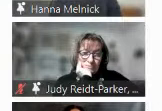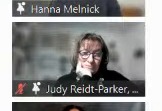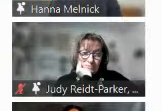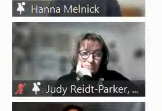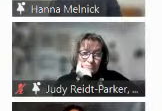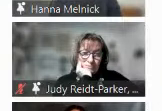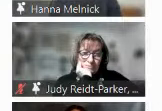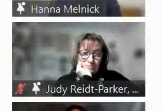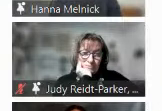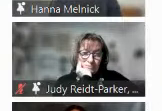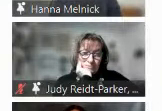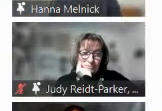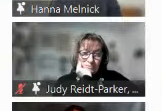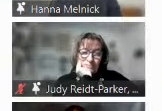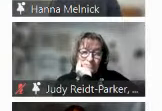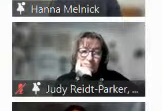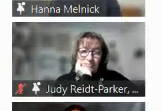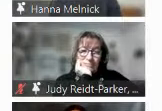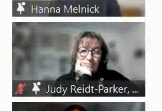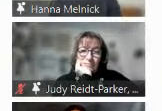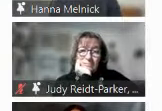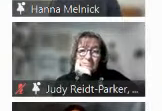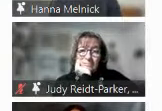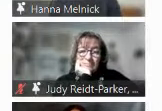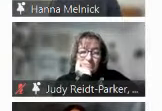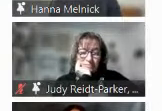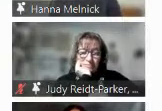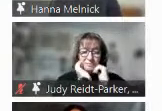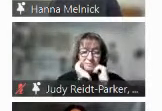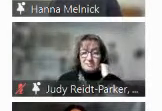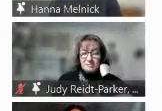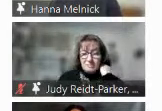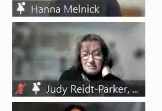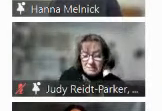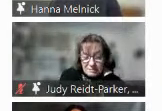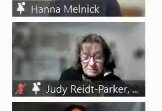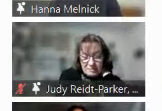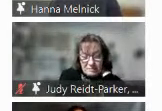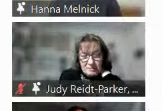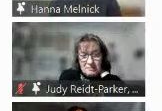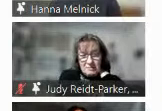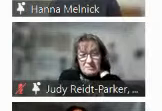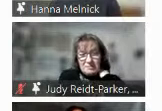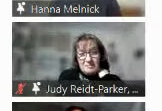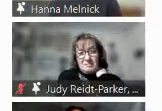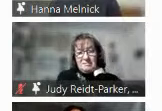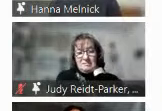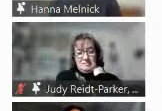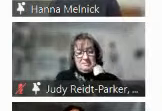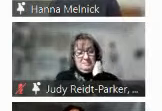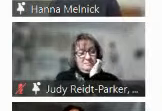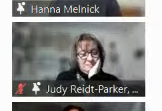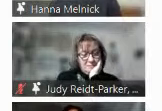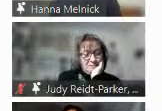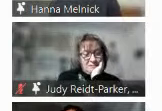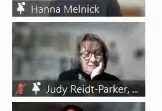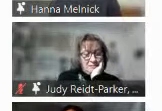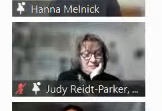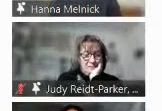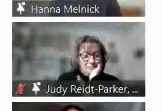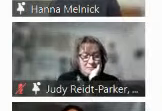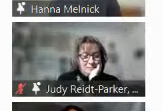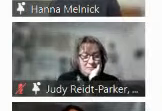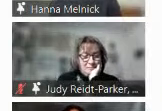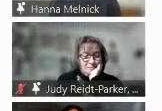practice, this sometimes means curriculum is selected at the local level. There is no statewide prescribed